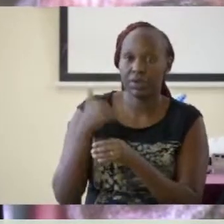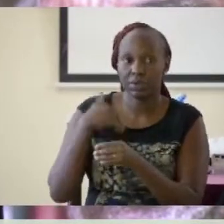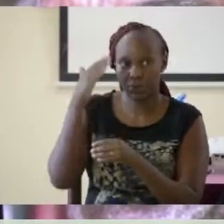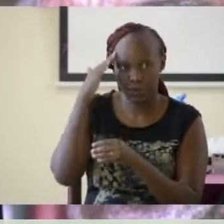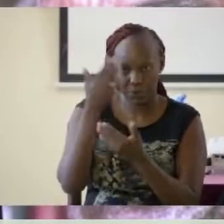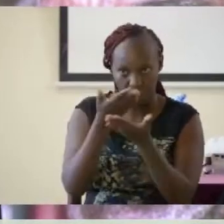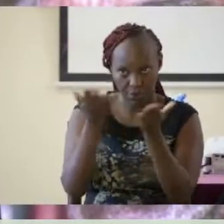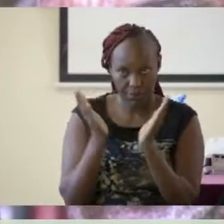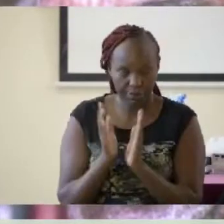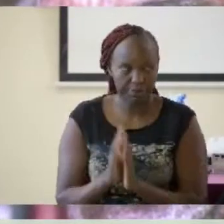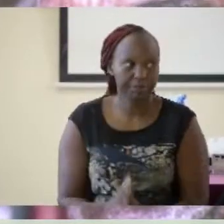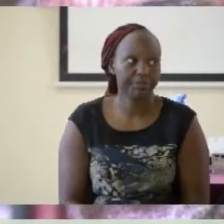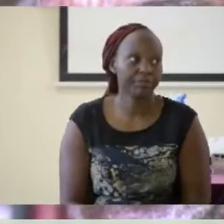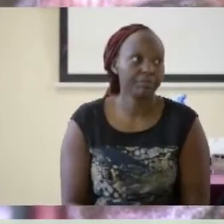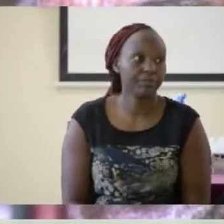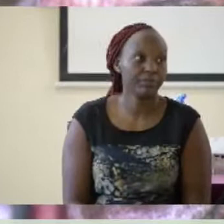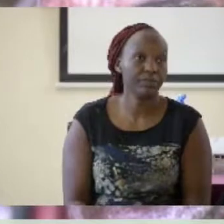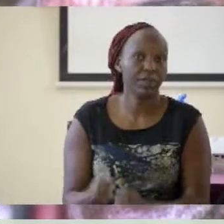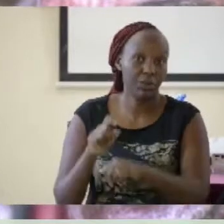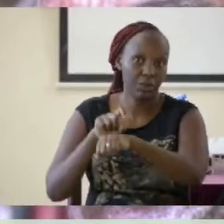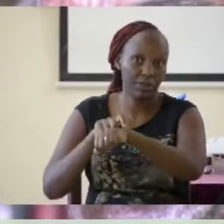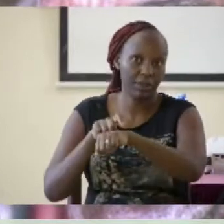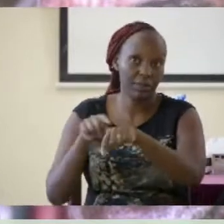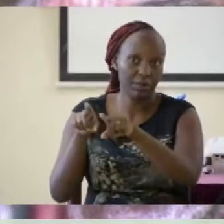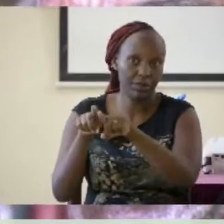them, because of time.